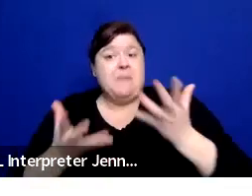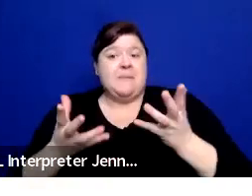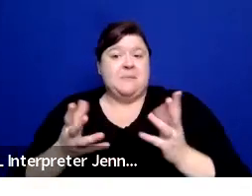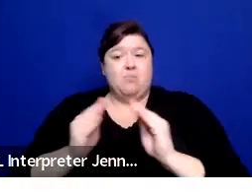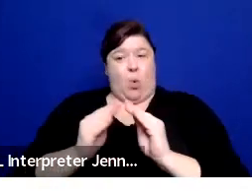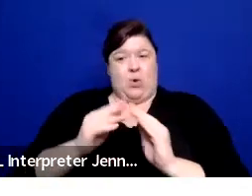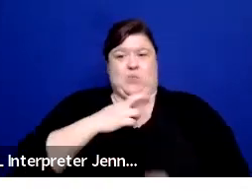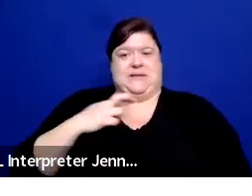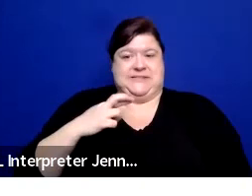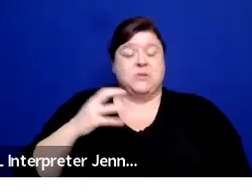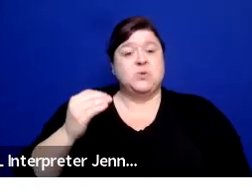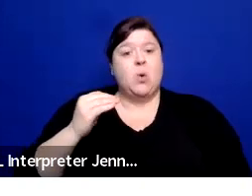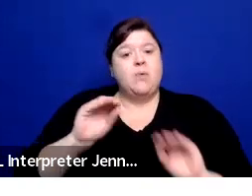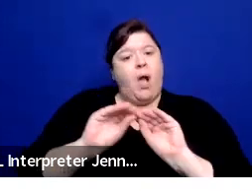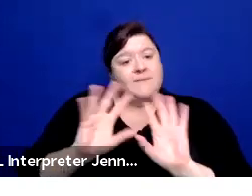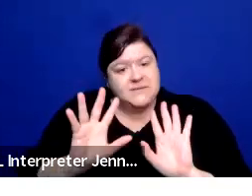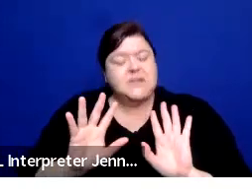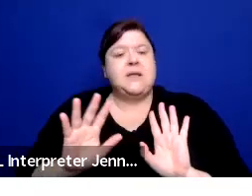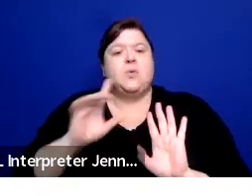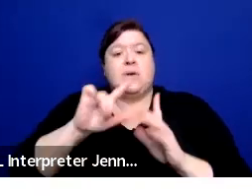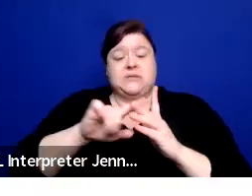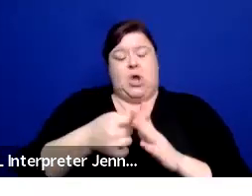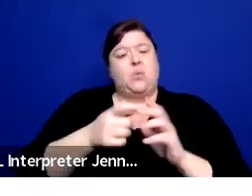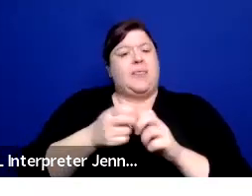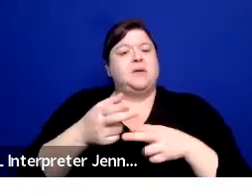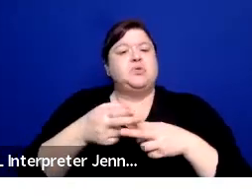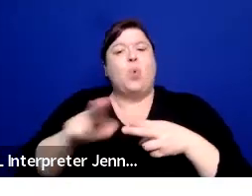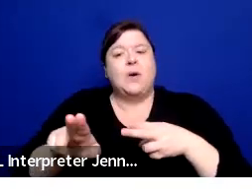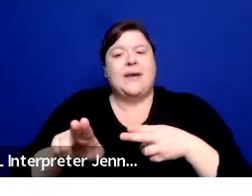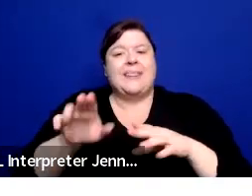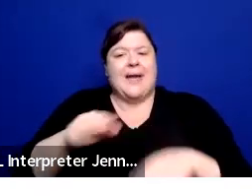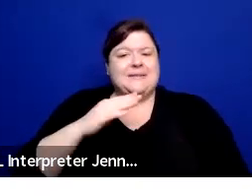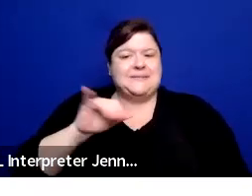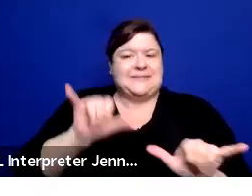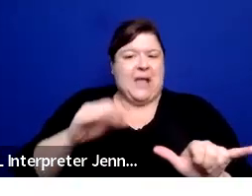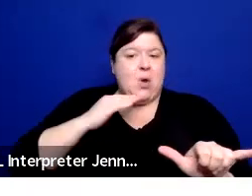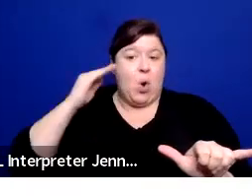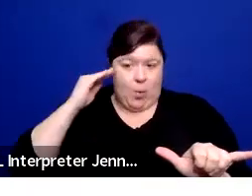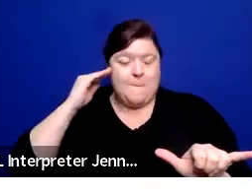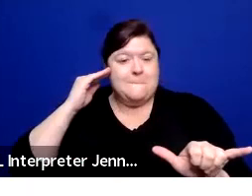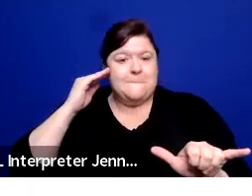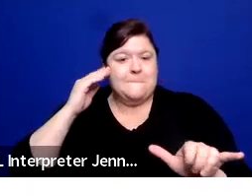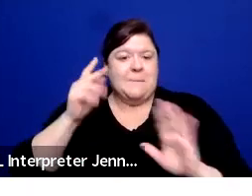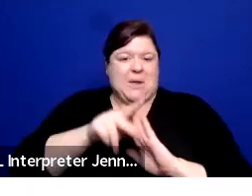risk. And obviously we'd start with shortening quarantine because there's less risk in shortening quarantine.